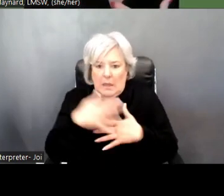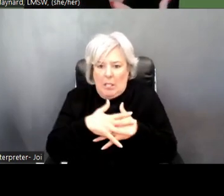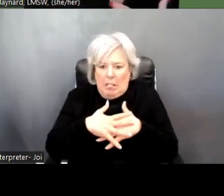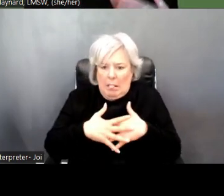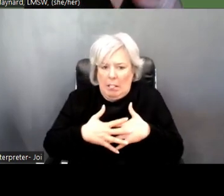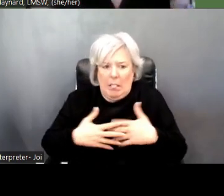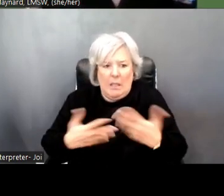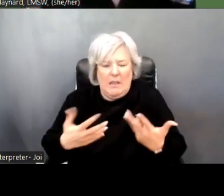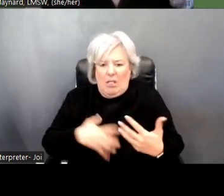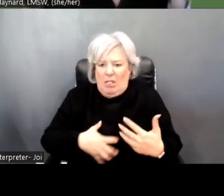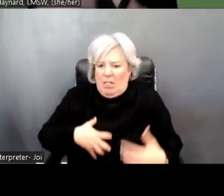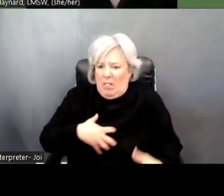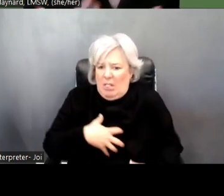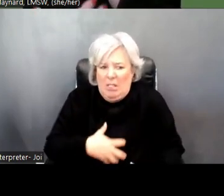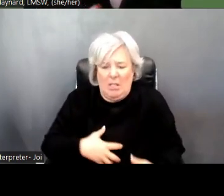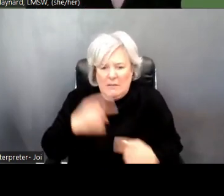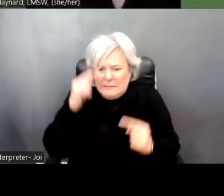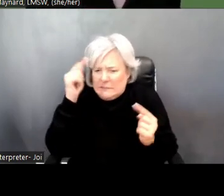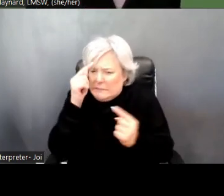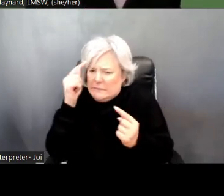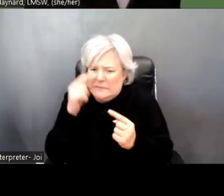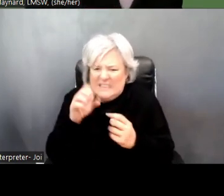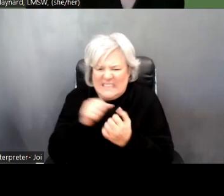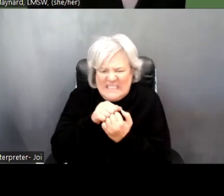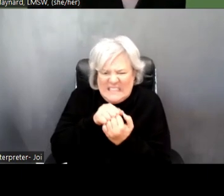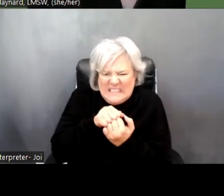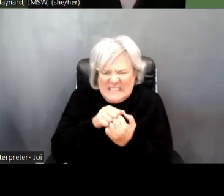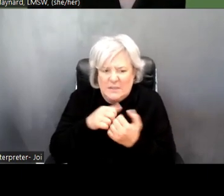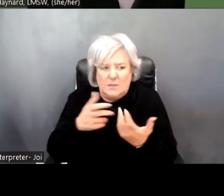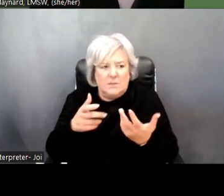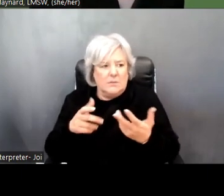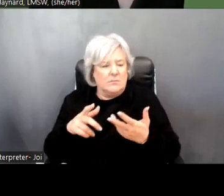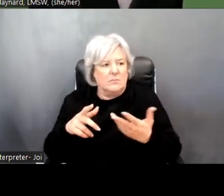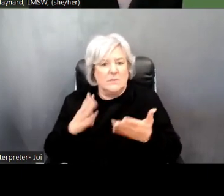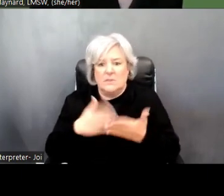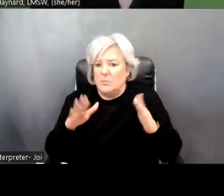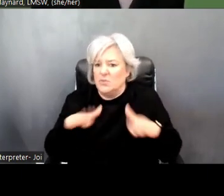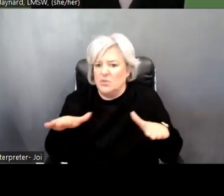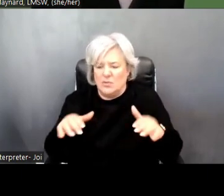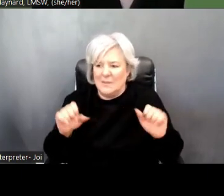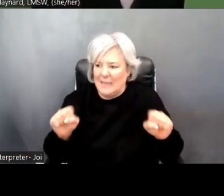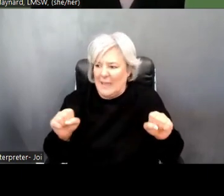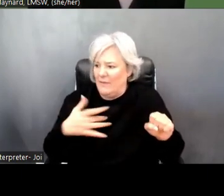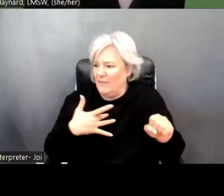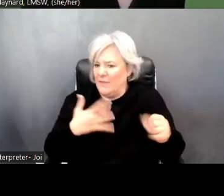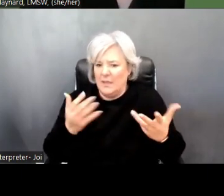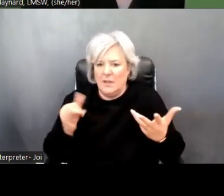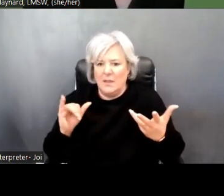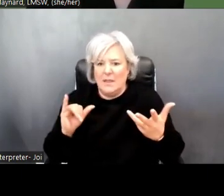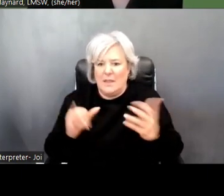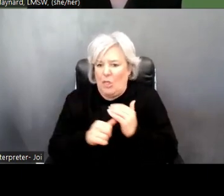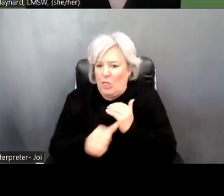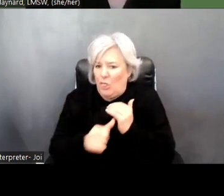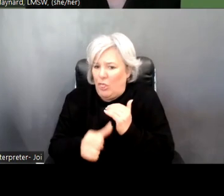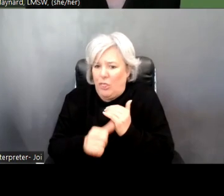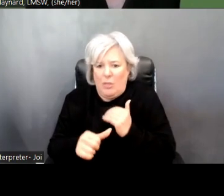we're sick to our stomach, or a headache, tension. Kiddos can get that loss of bowel or